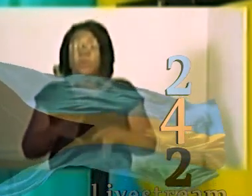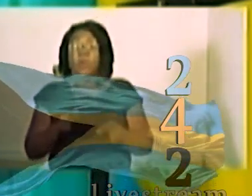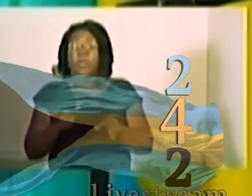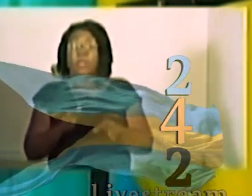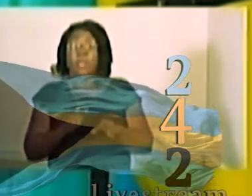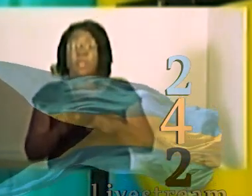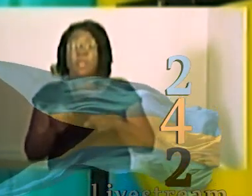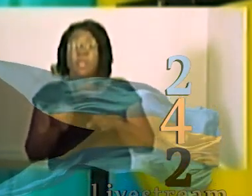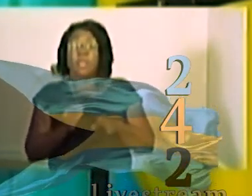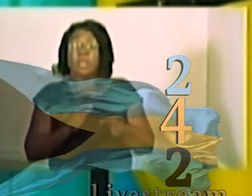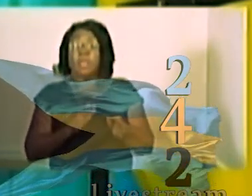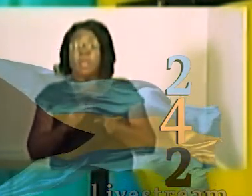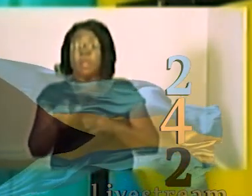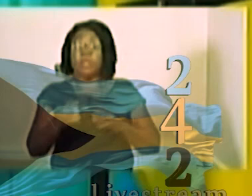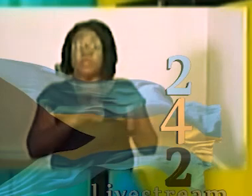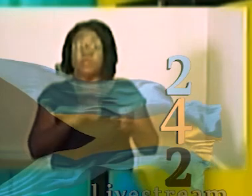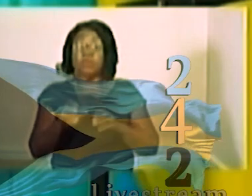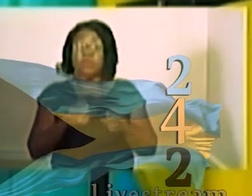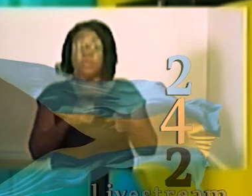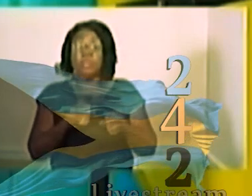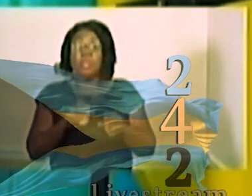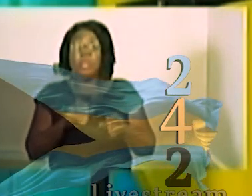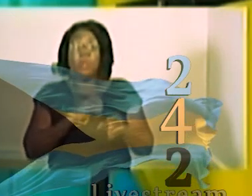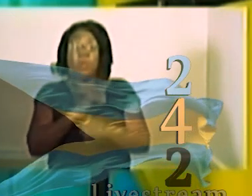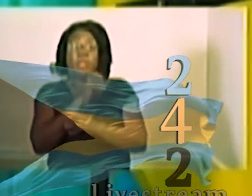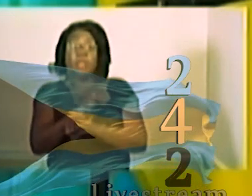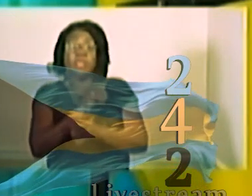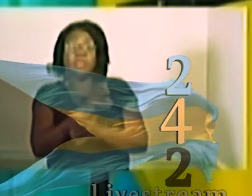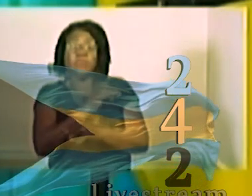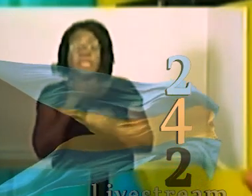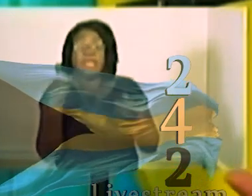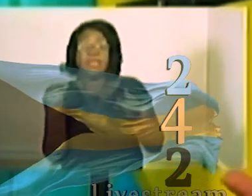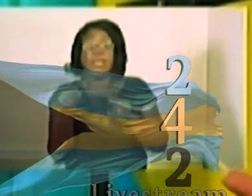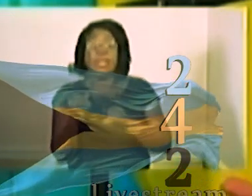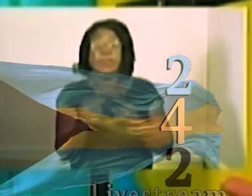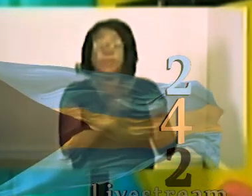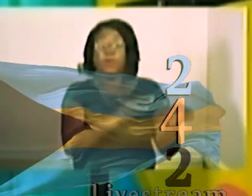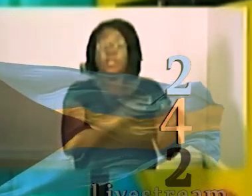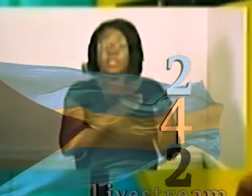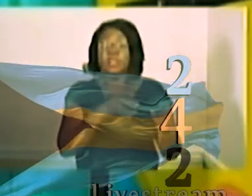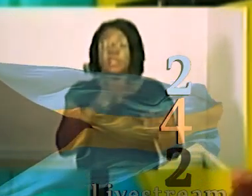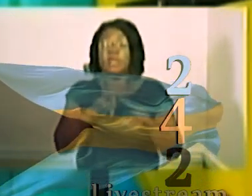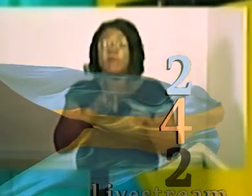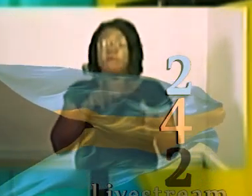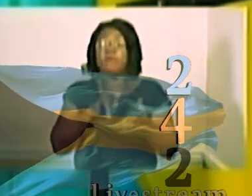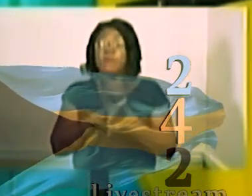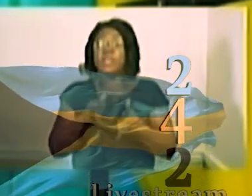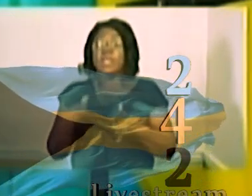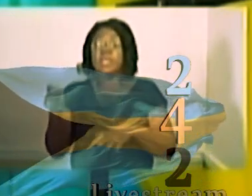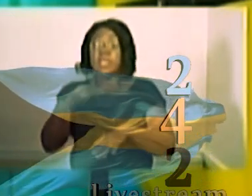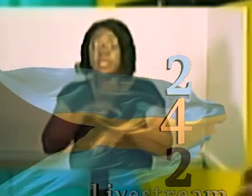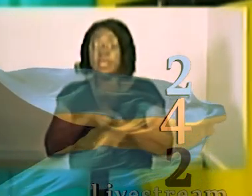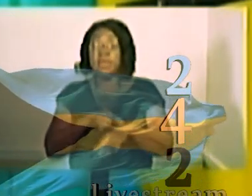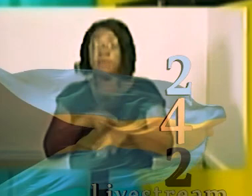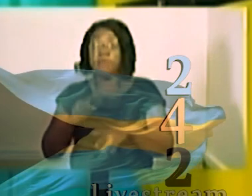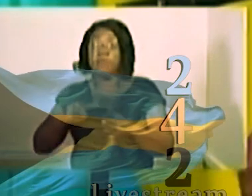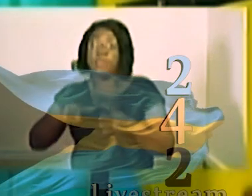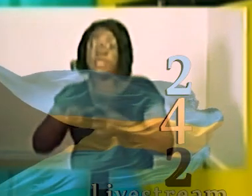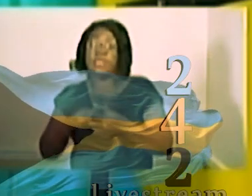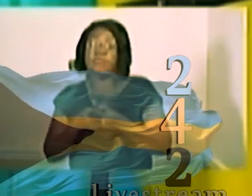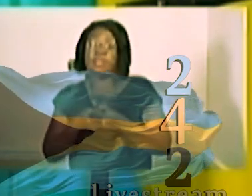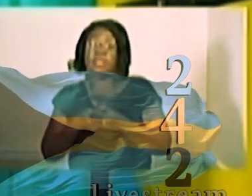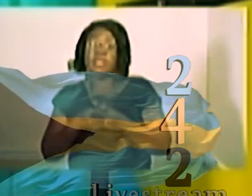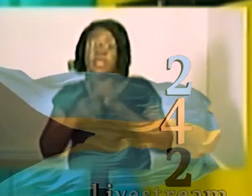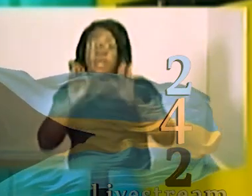i.e. Customs and Immigration. And from that time, we began installing the